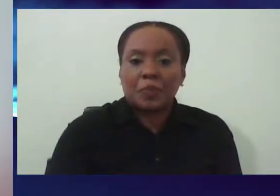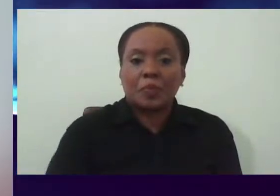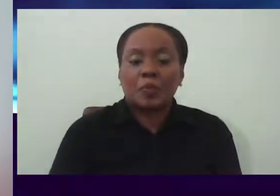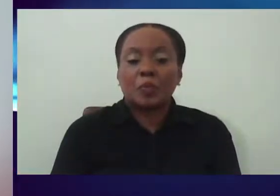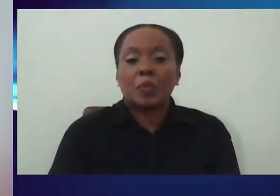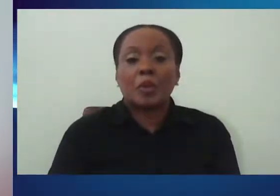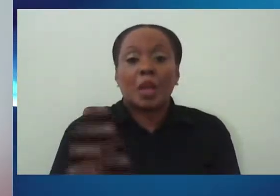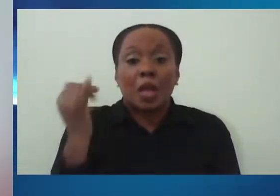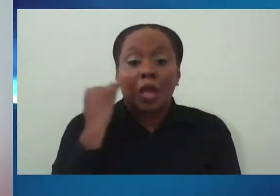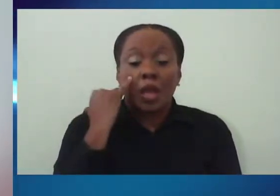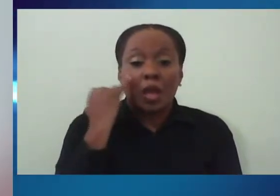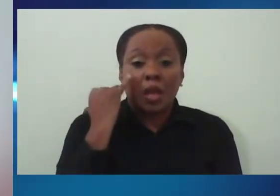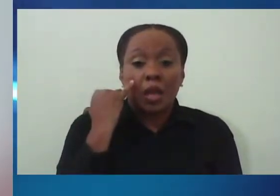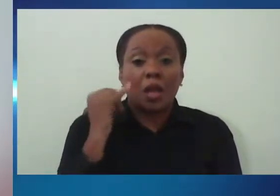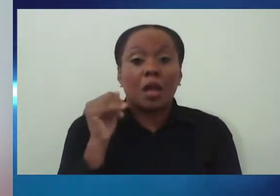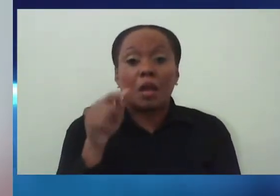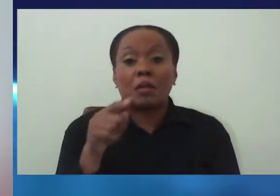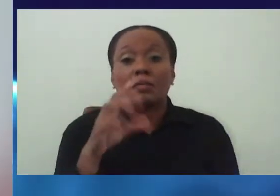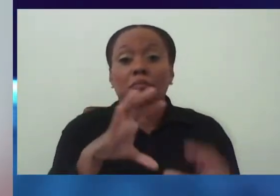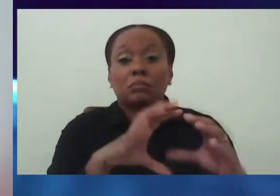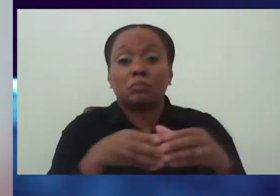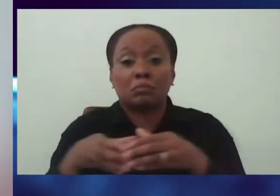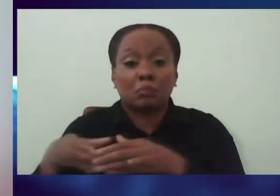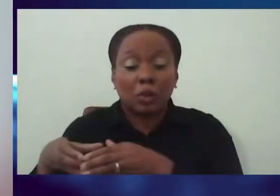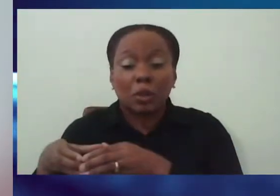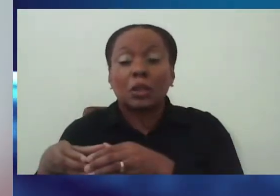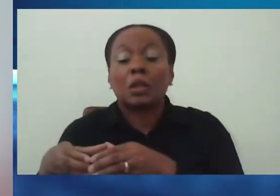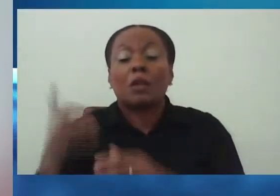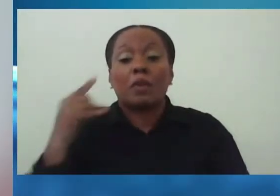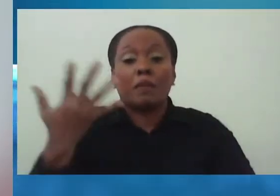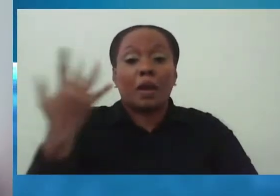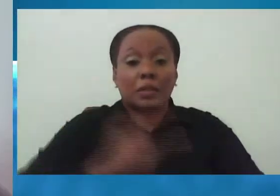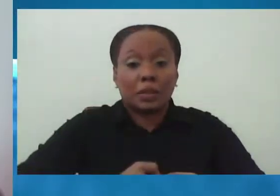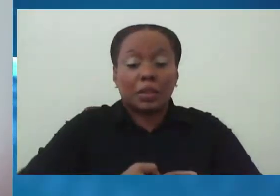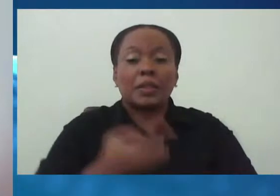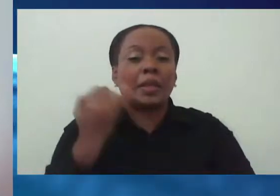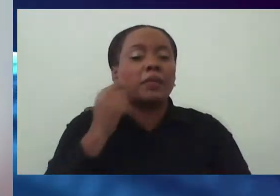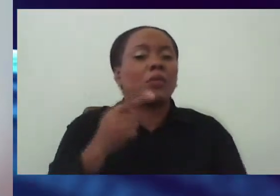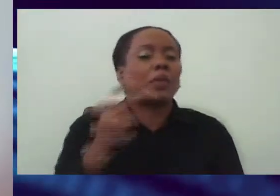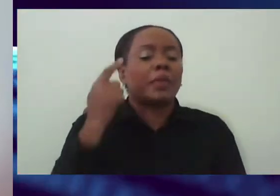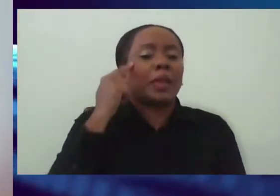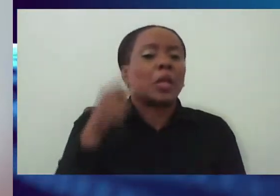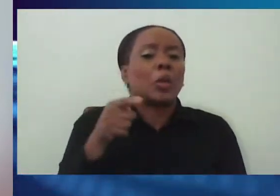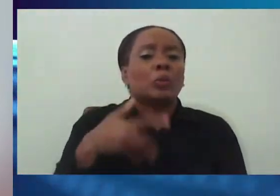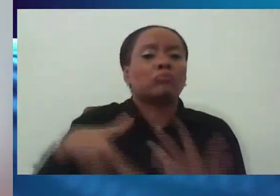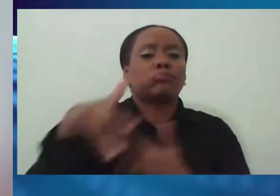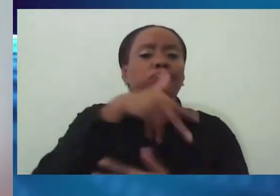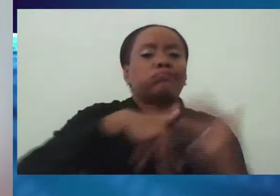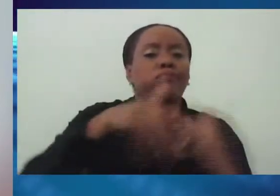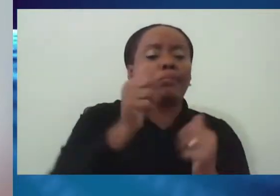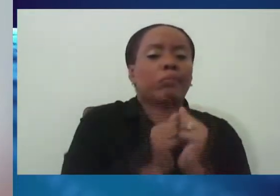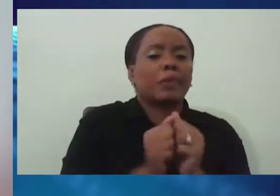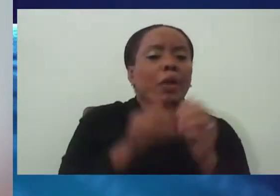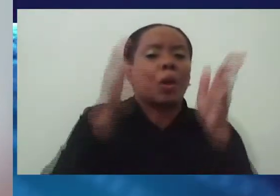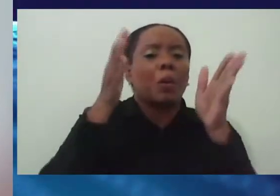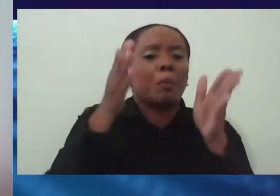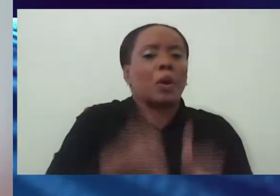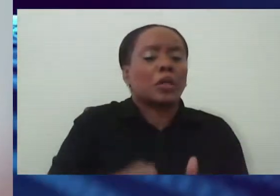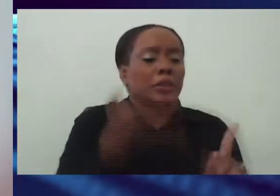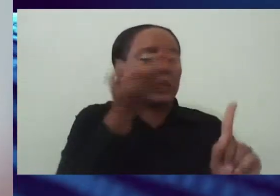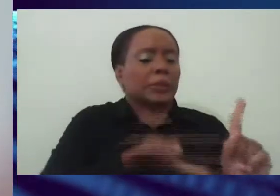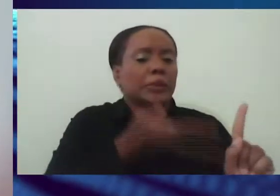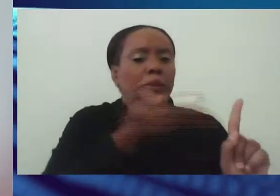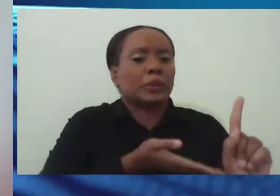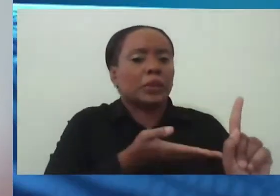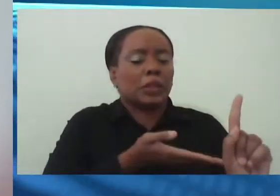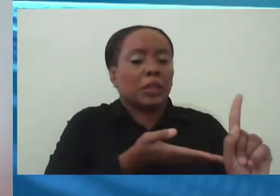quarantine for at least 5 days and test as negative before being cleared to return to work. I think these two things are